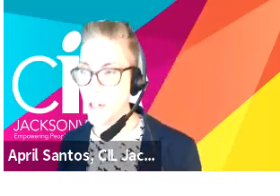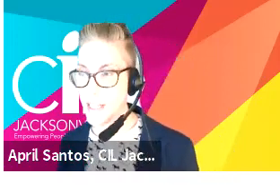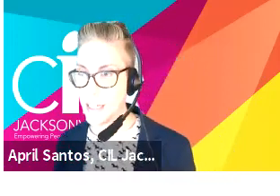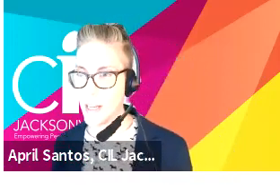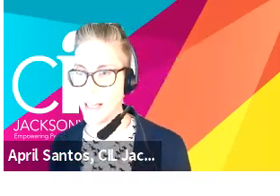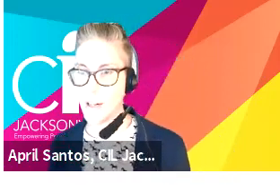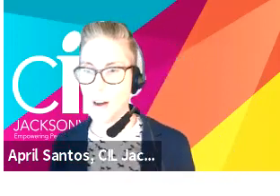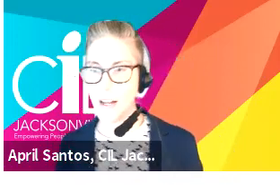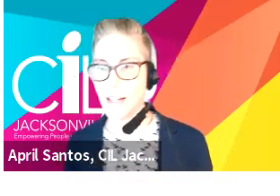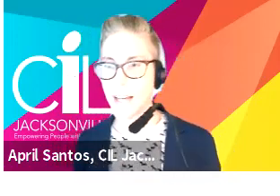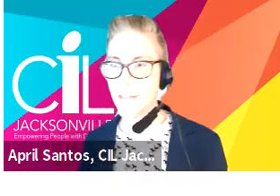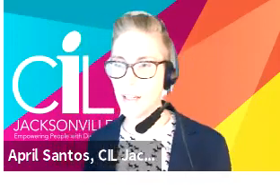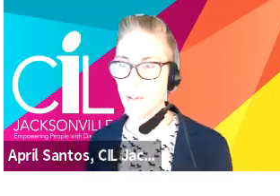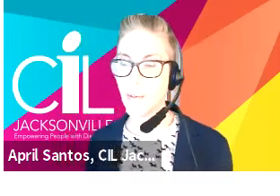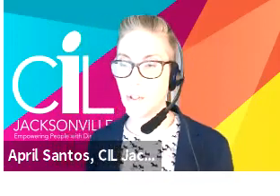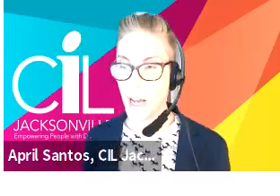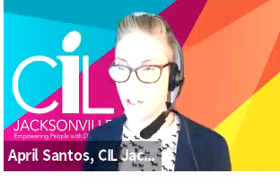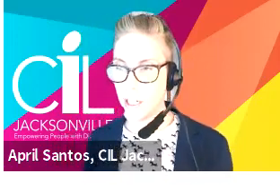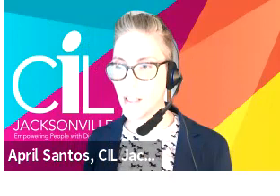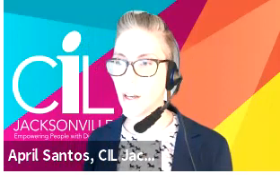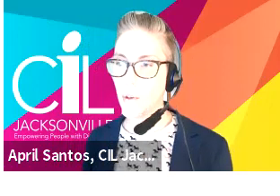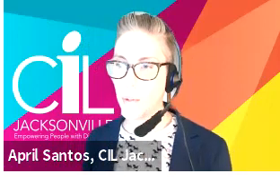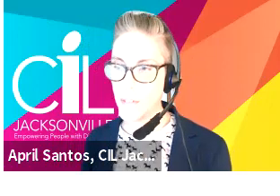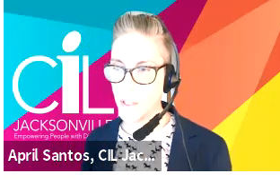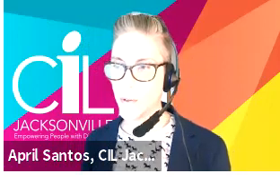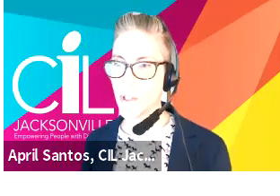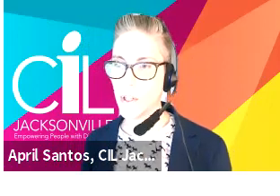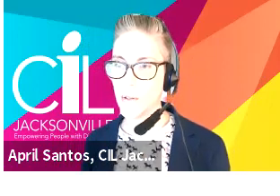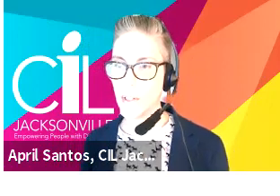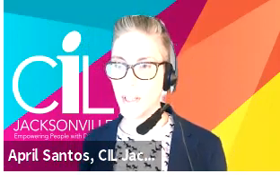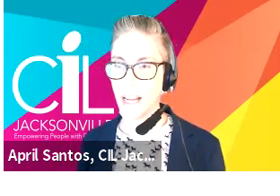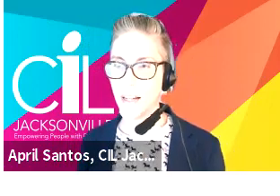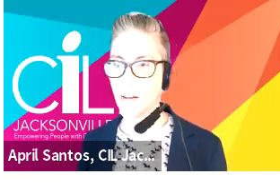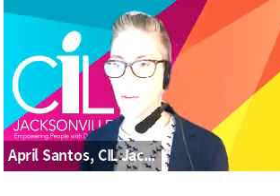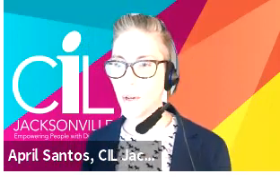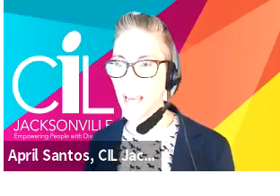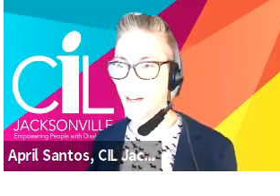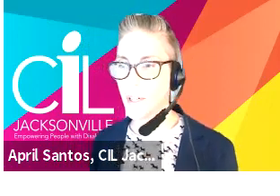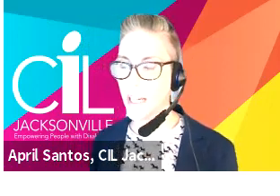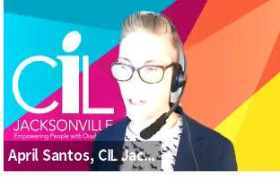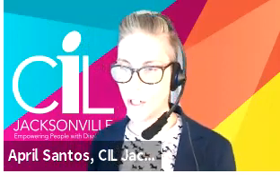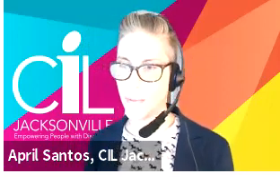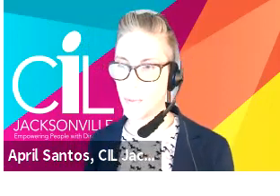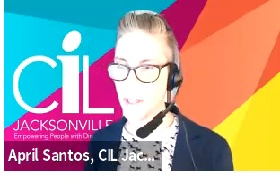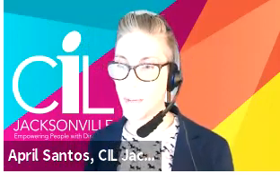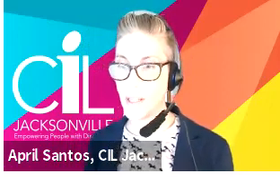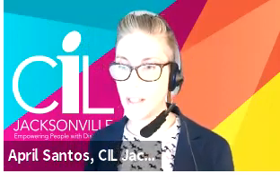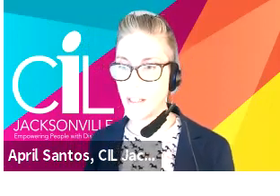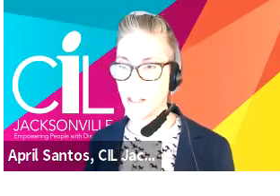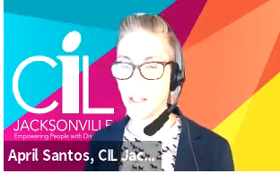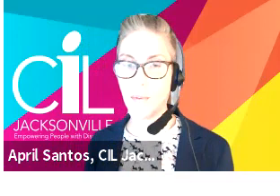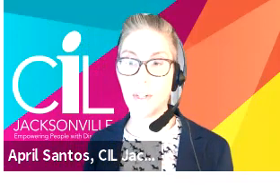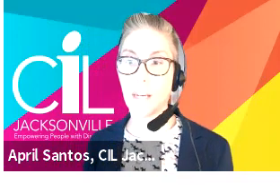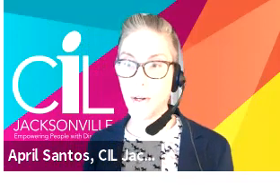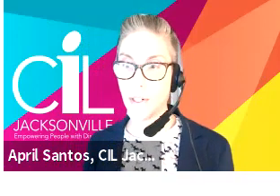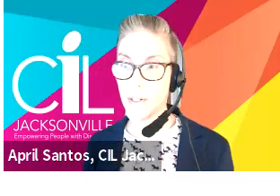you to our team, and later on dive into some strategies we've used to sustain organic relationships with businesses